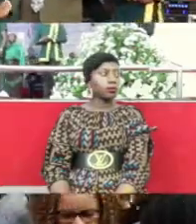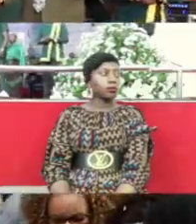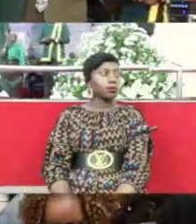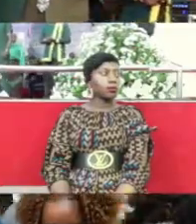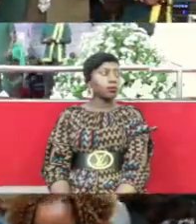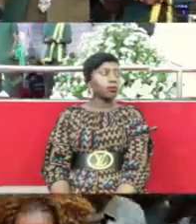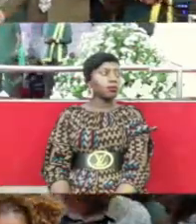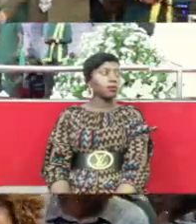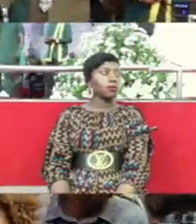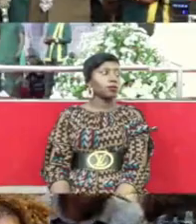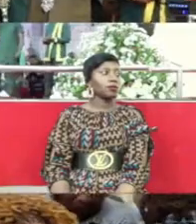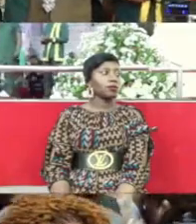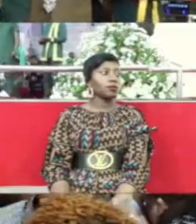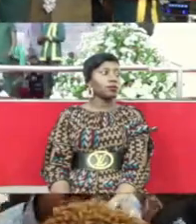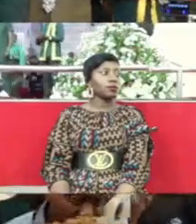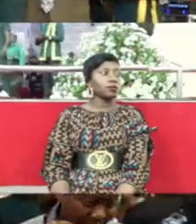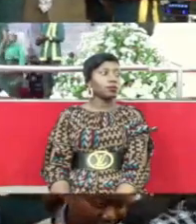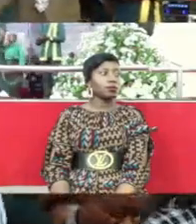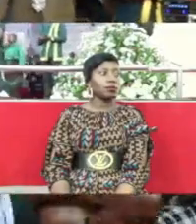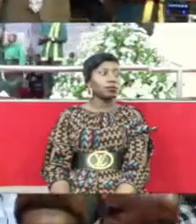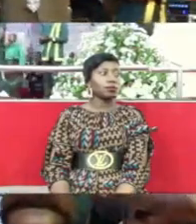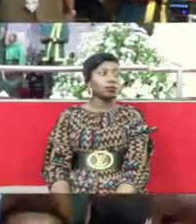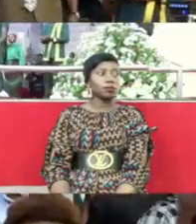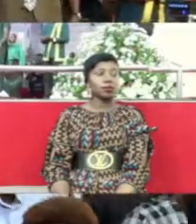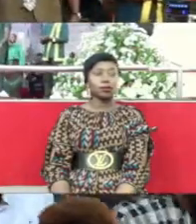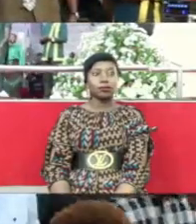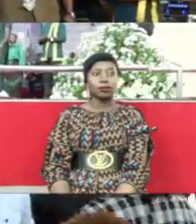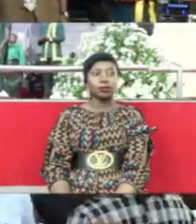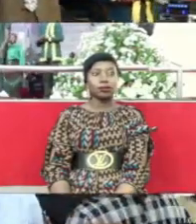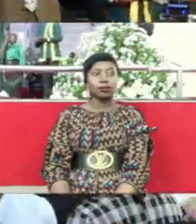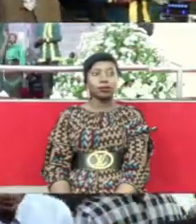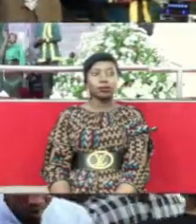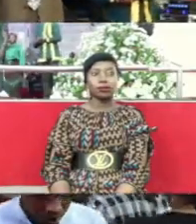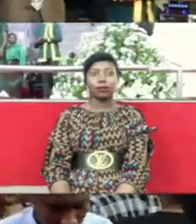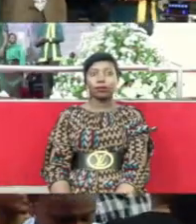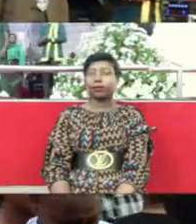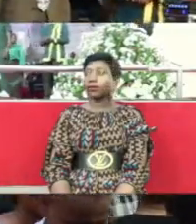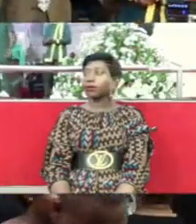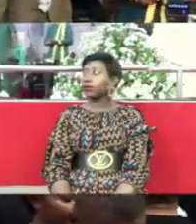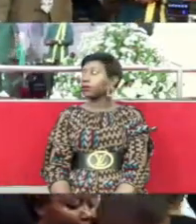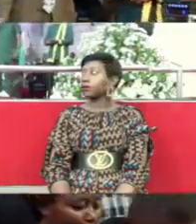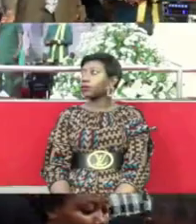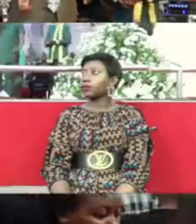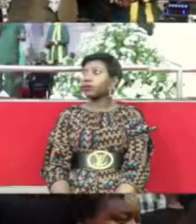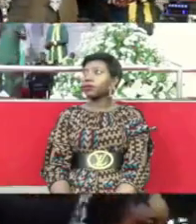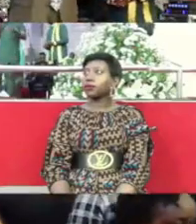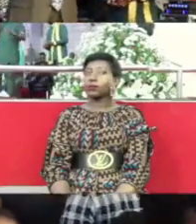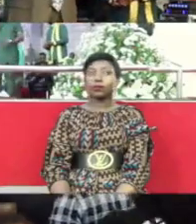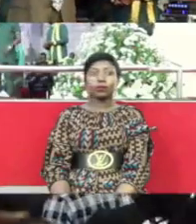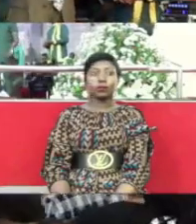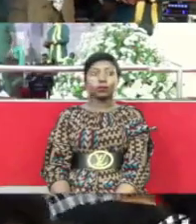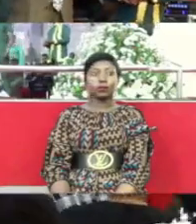yangu, katika familia yangu, katika mambo yangu ya usoni. Hata wale wameogopa kwamba kazi hatujapata kwa muda mrefu. Hebu